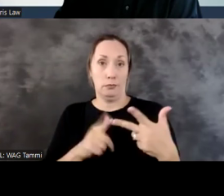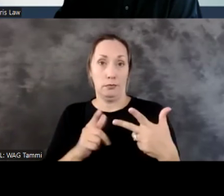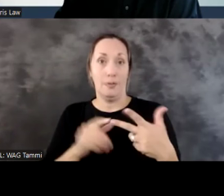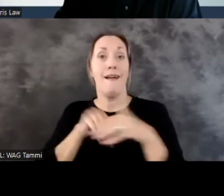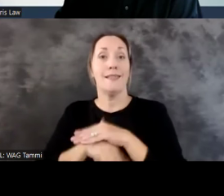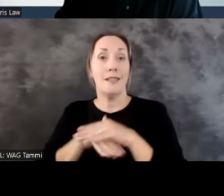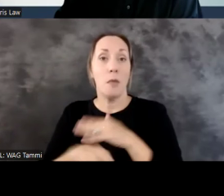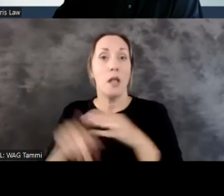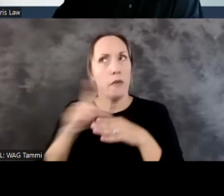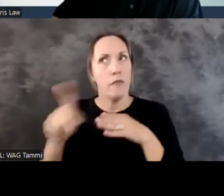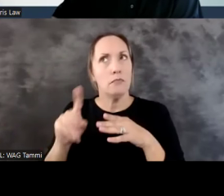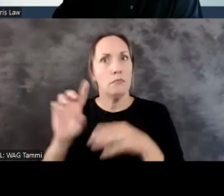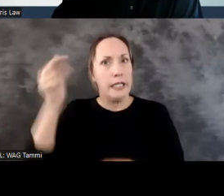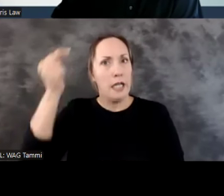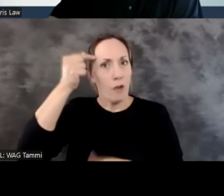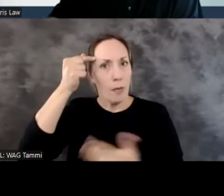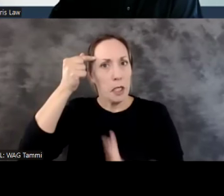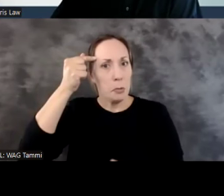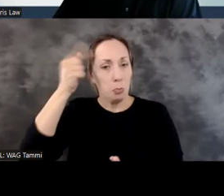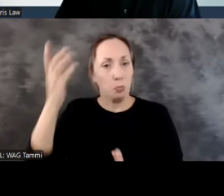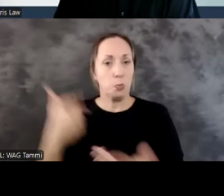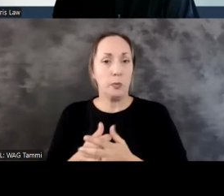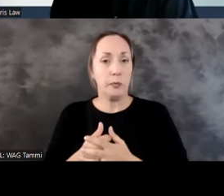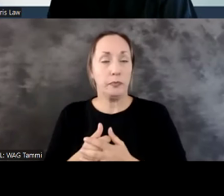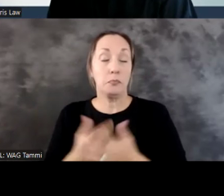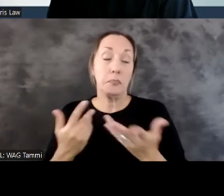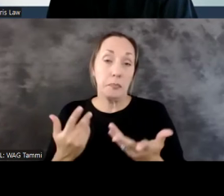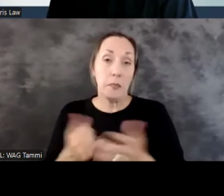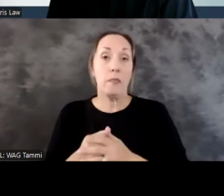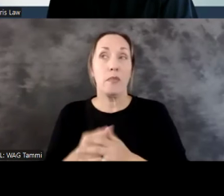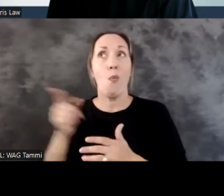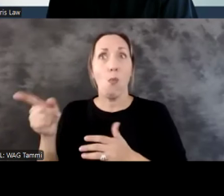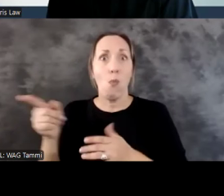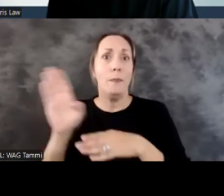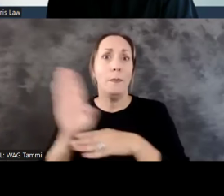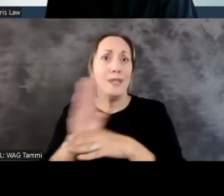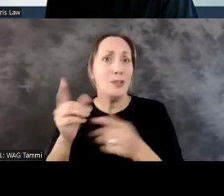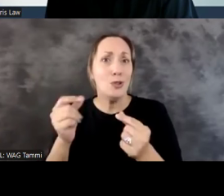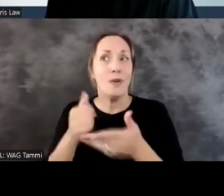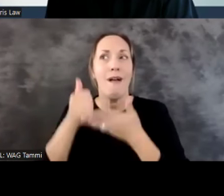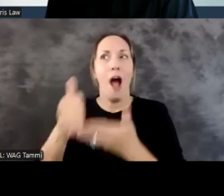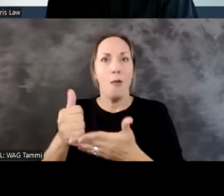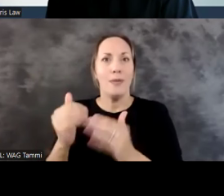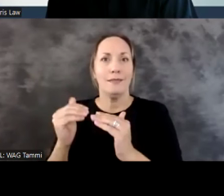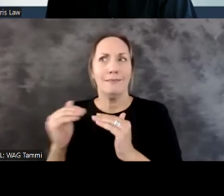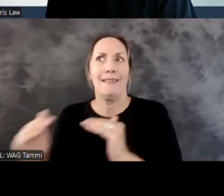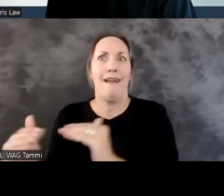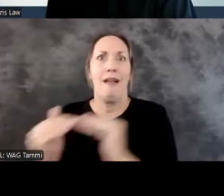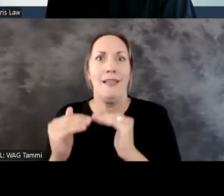accessibility professionals in government, well, they're busy helping their colleagues throughout the